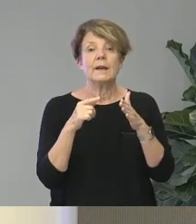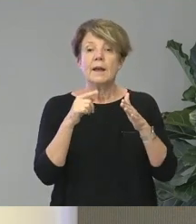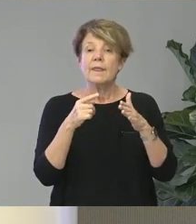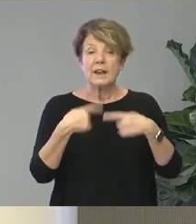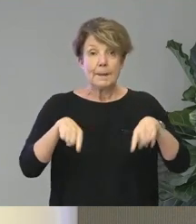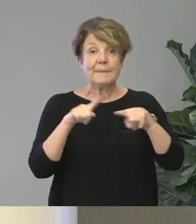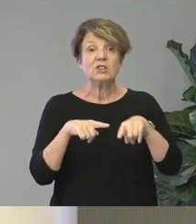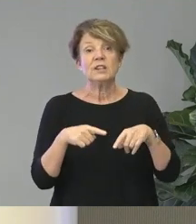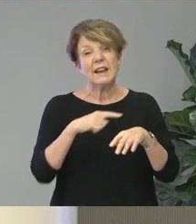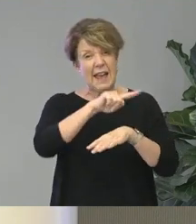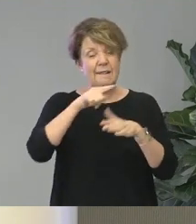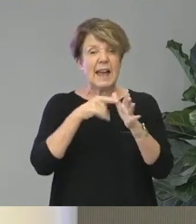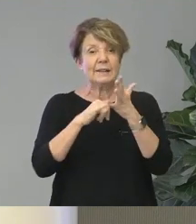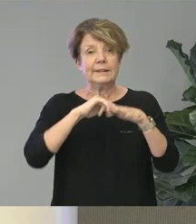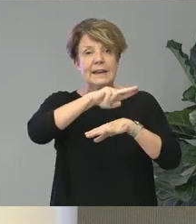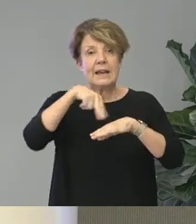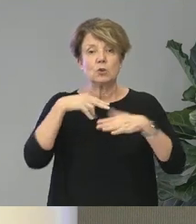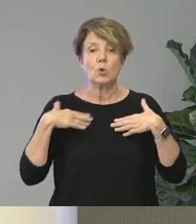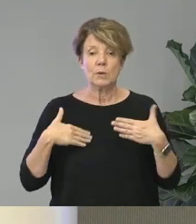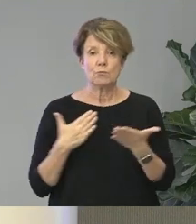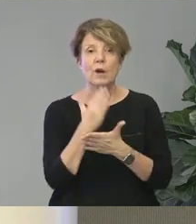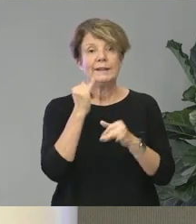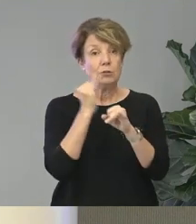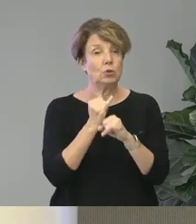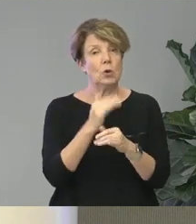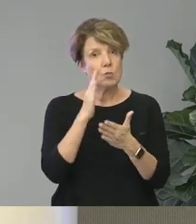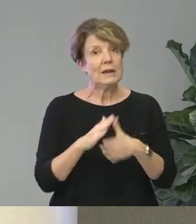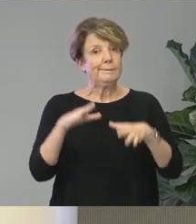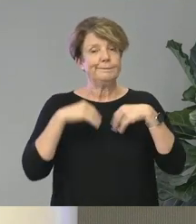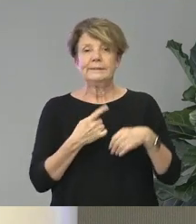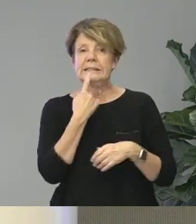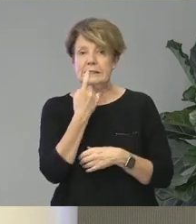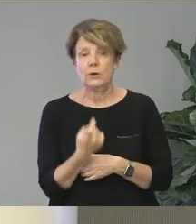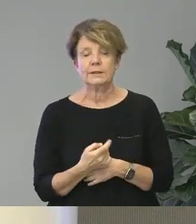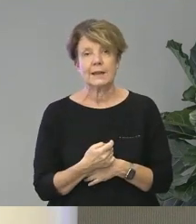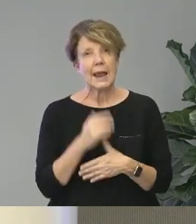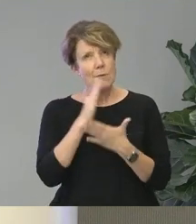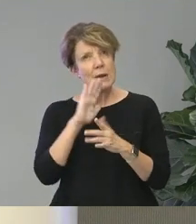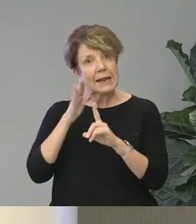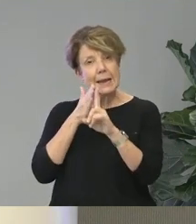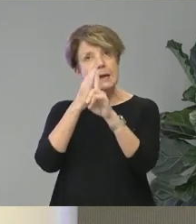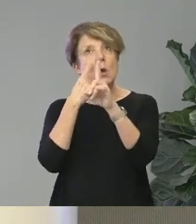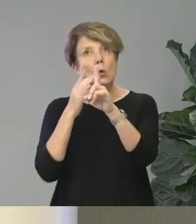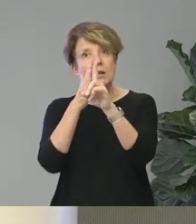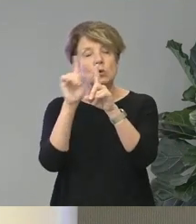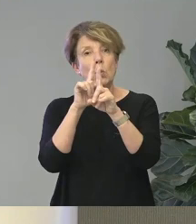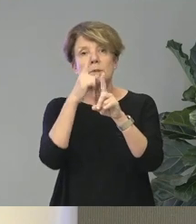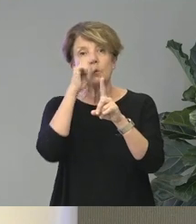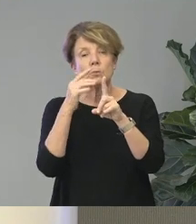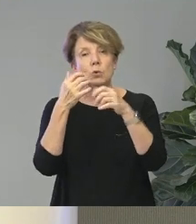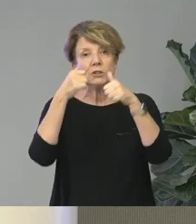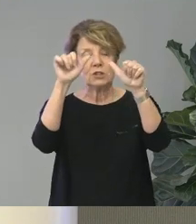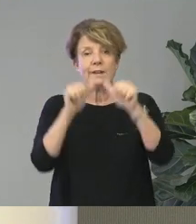rights institution, is taking seriously and aspirationally the